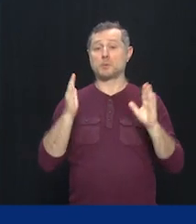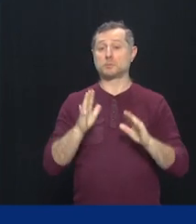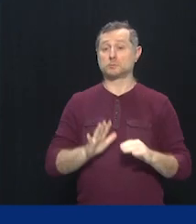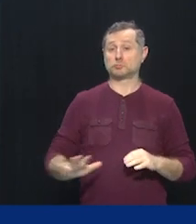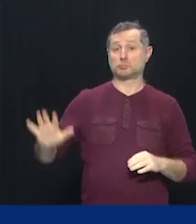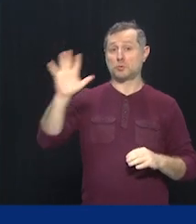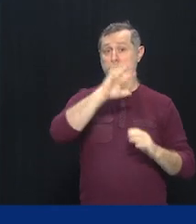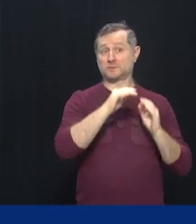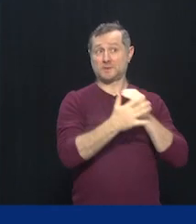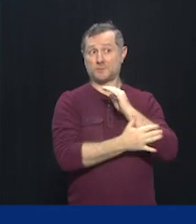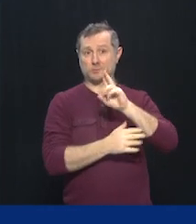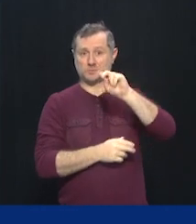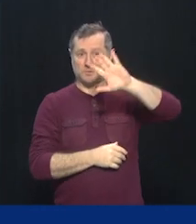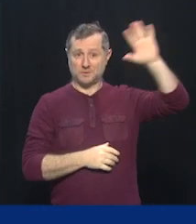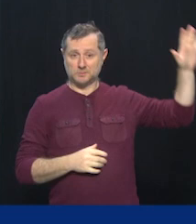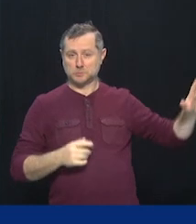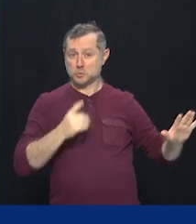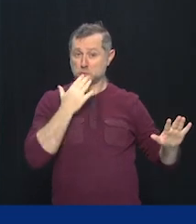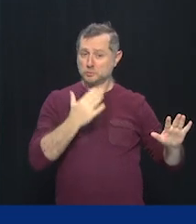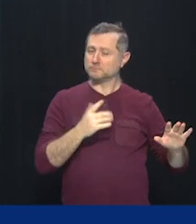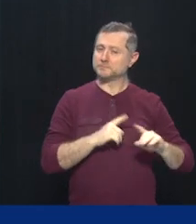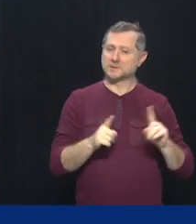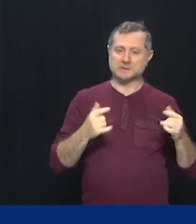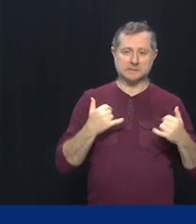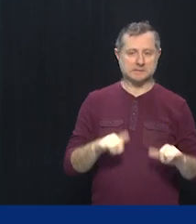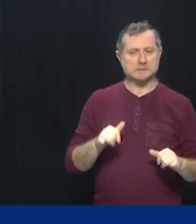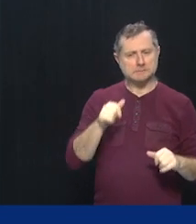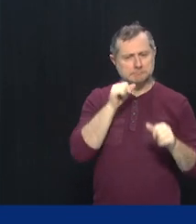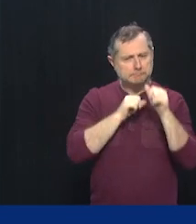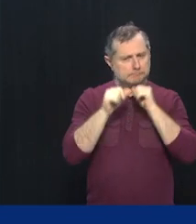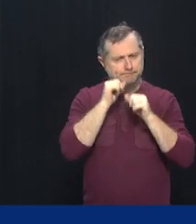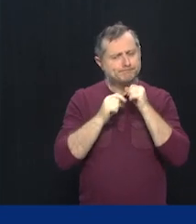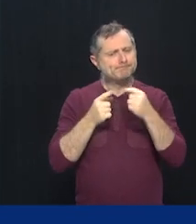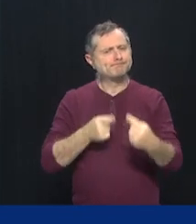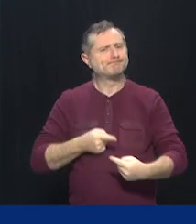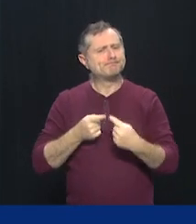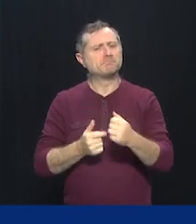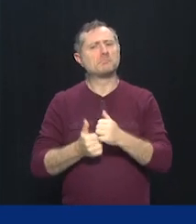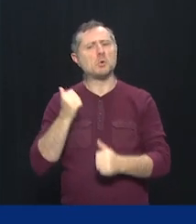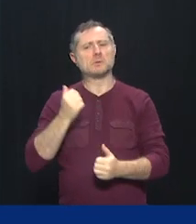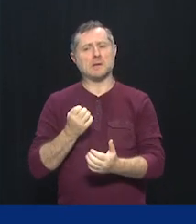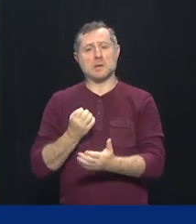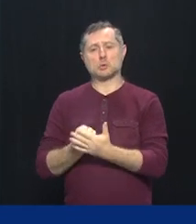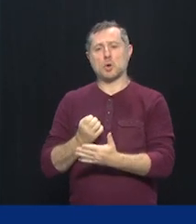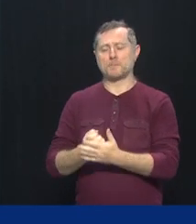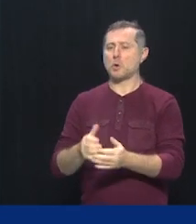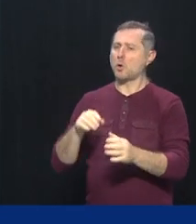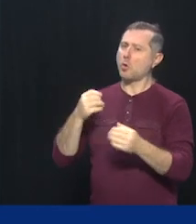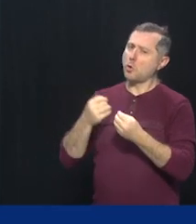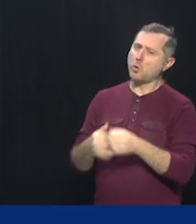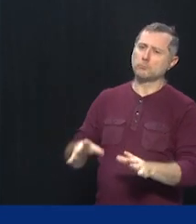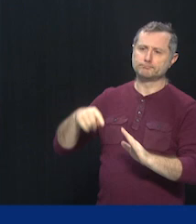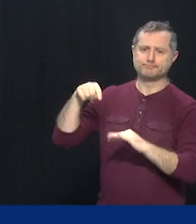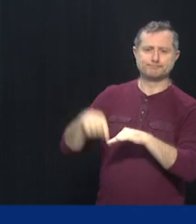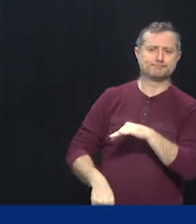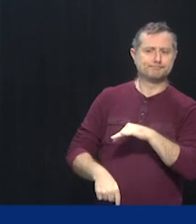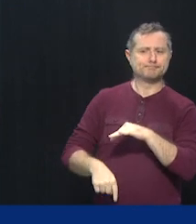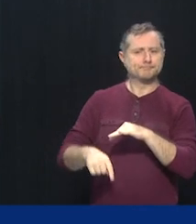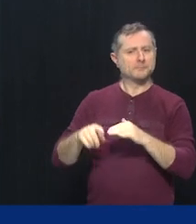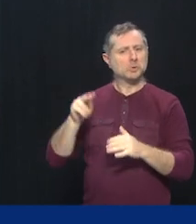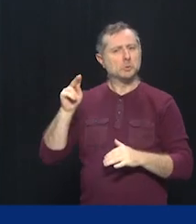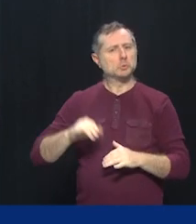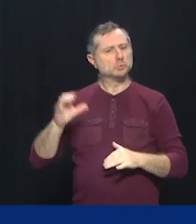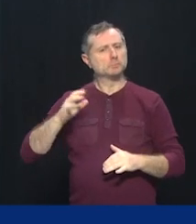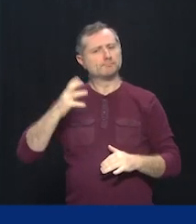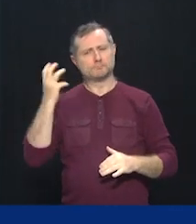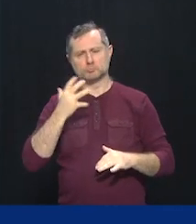were the hardest hit. We suffered the most. We lost the most economically, when you think about New York City being the epicenter, but it spread to all of our